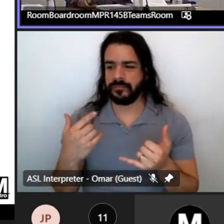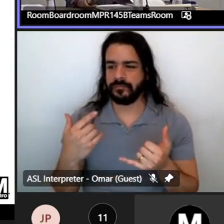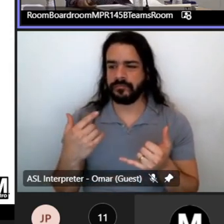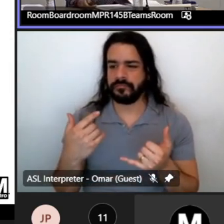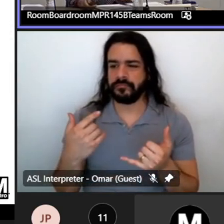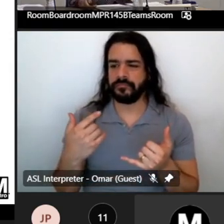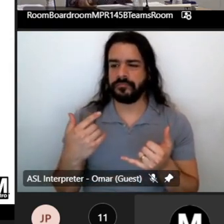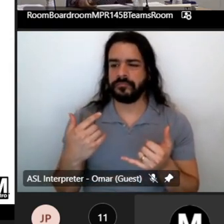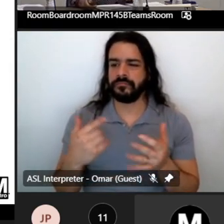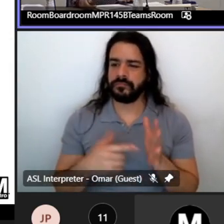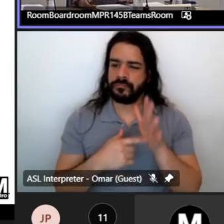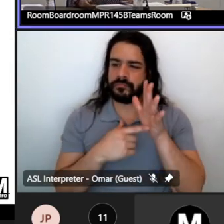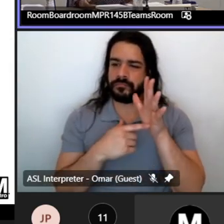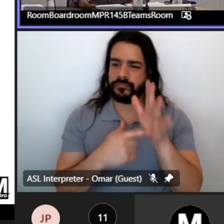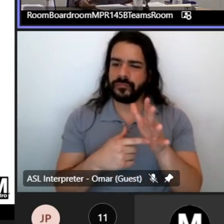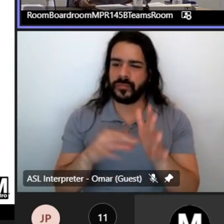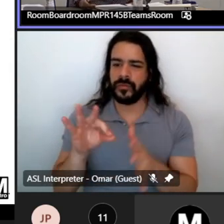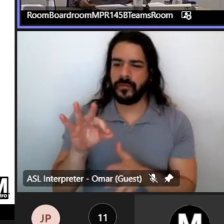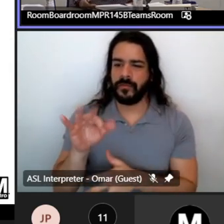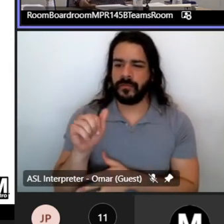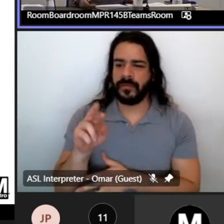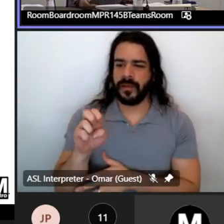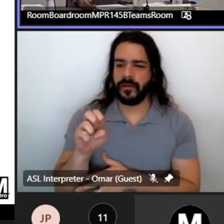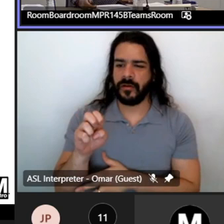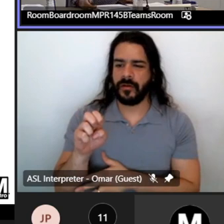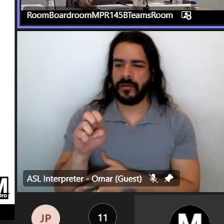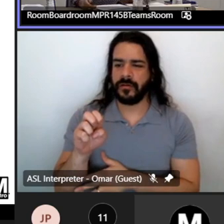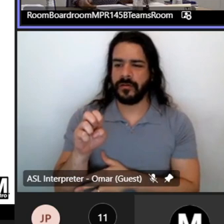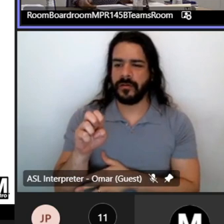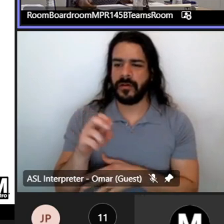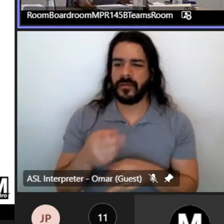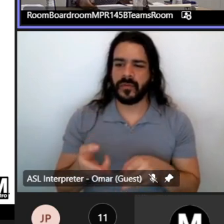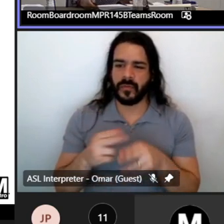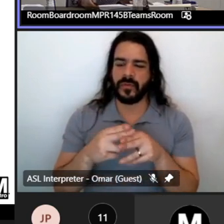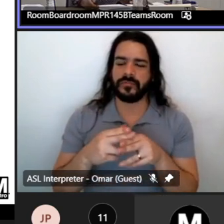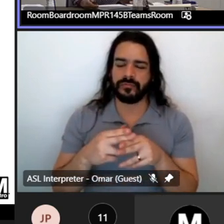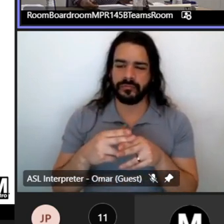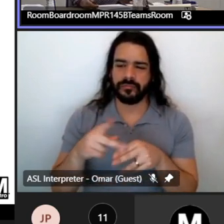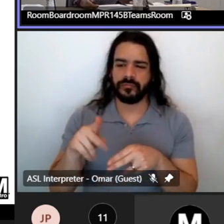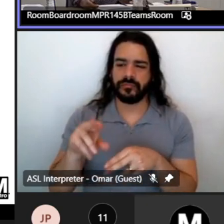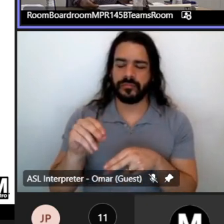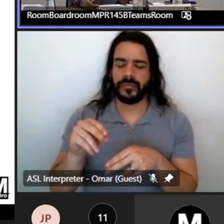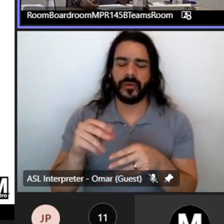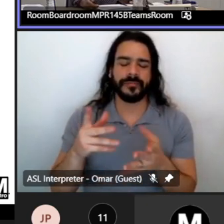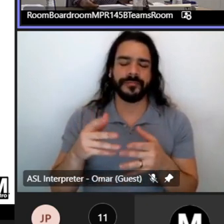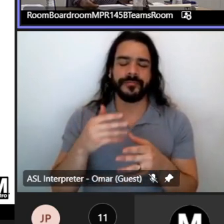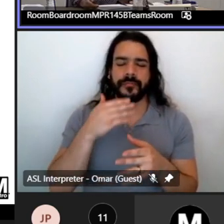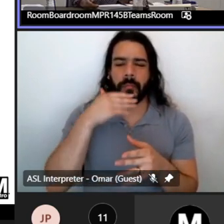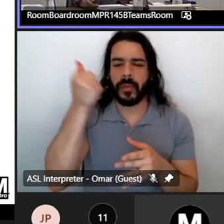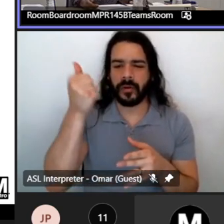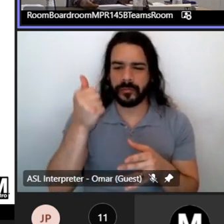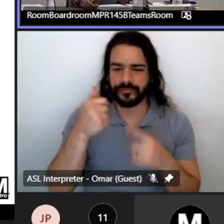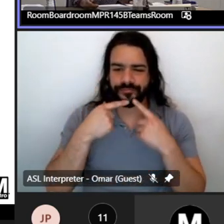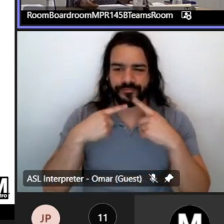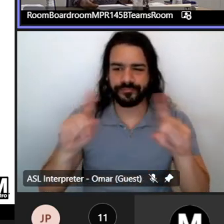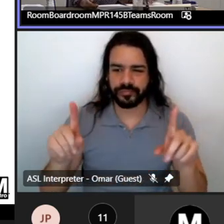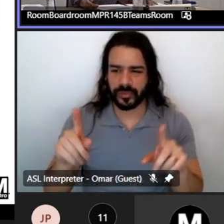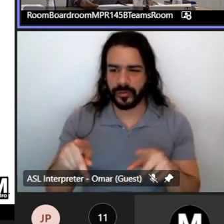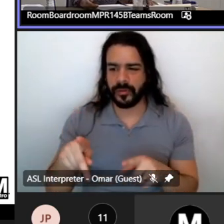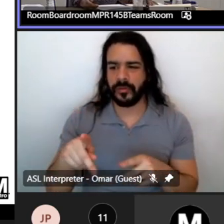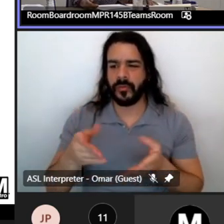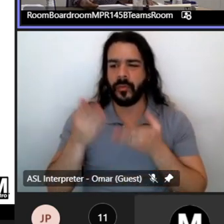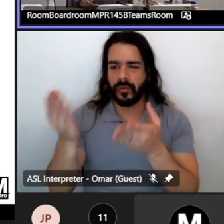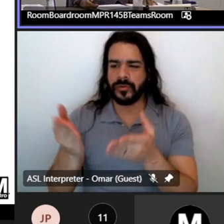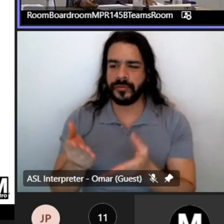I'll now present the fare and service optimization proposals. The FY24 service optimization proposal